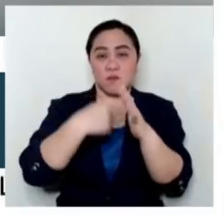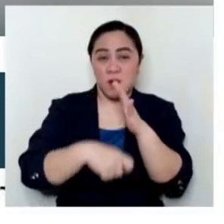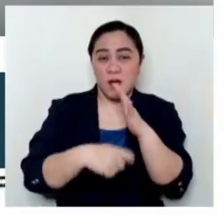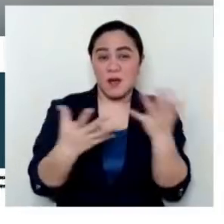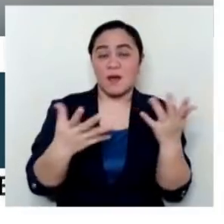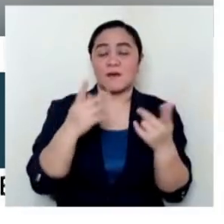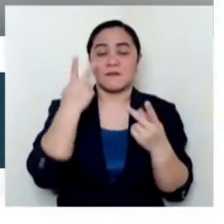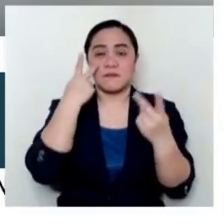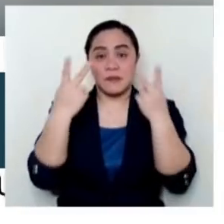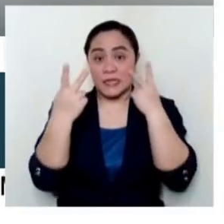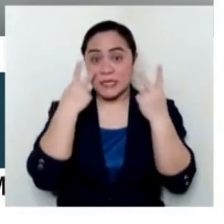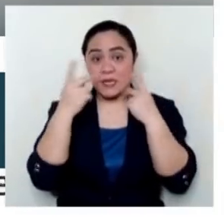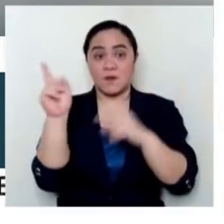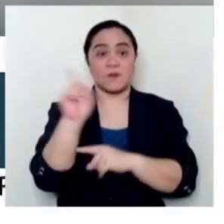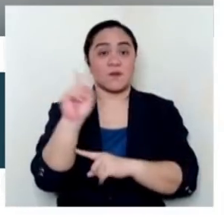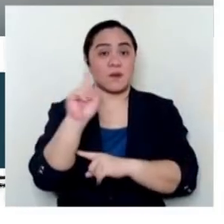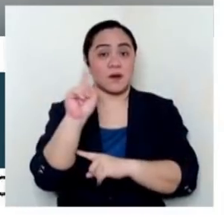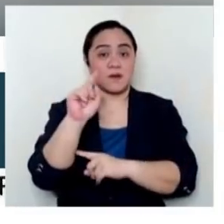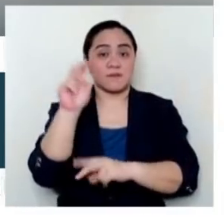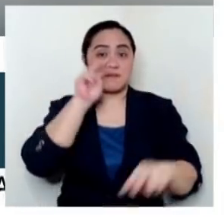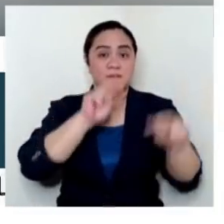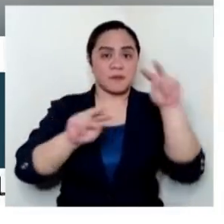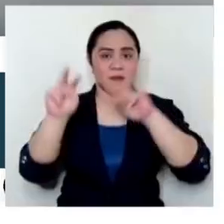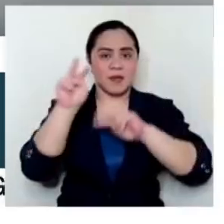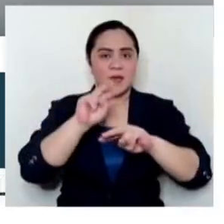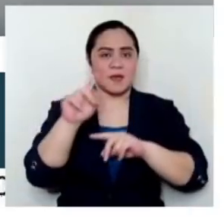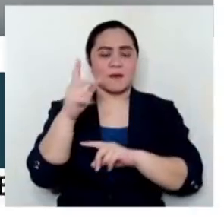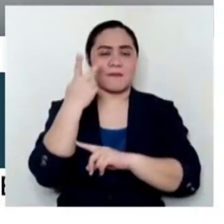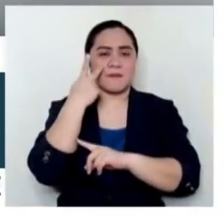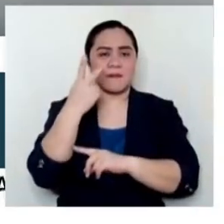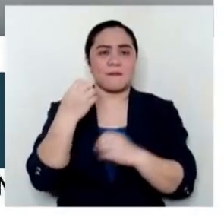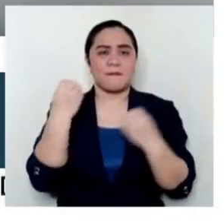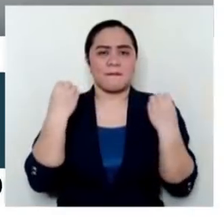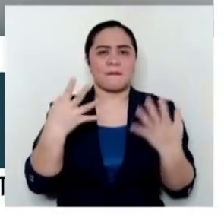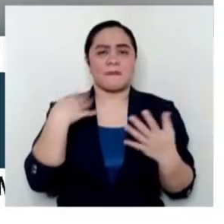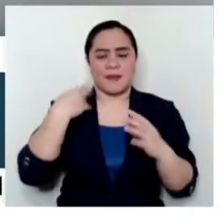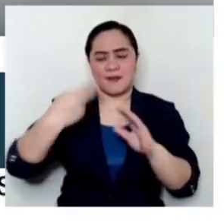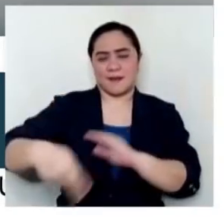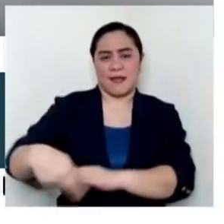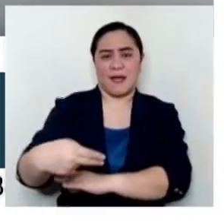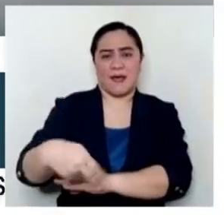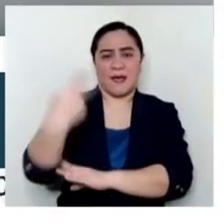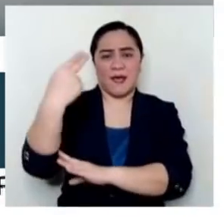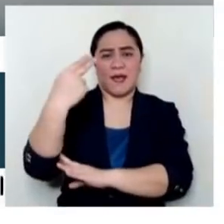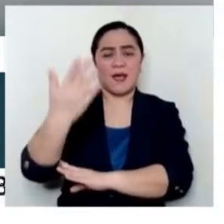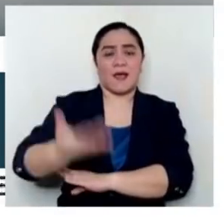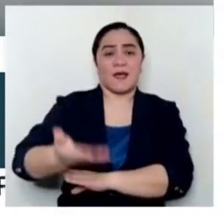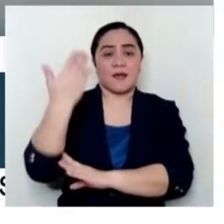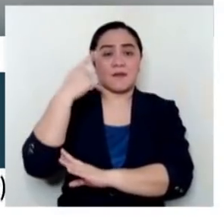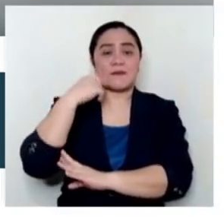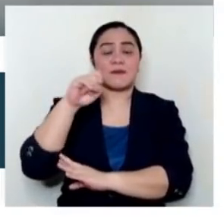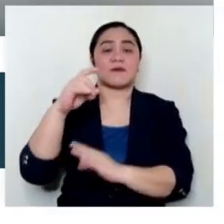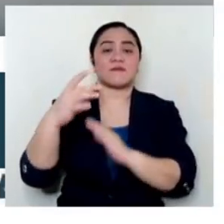seen, I believe that we've seen the peak in crude oil prices.